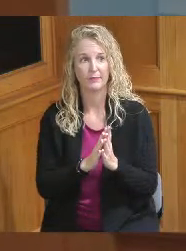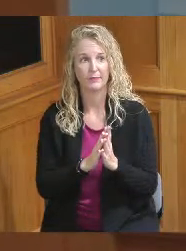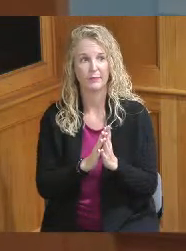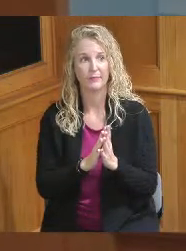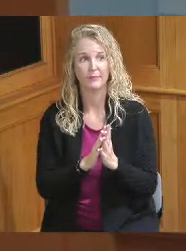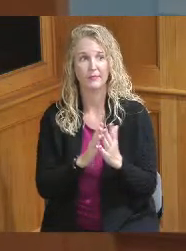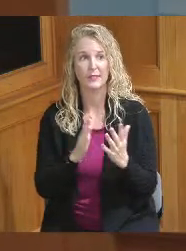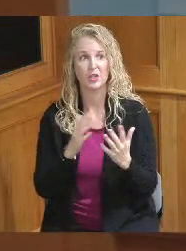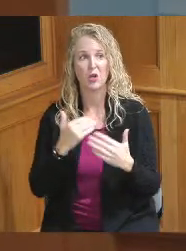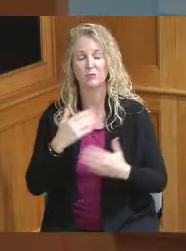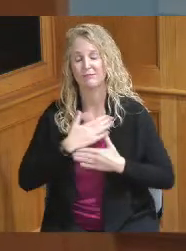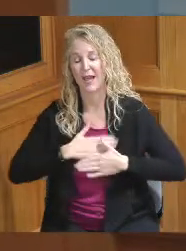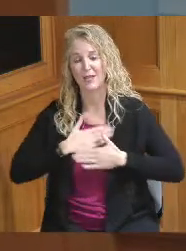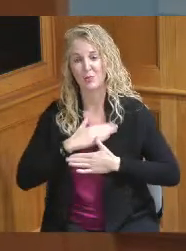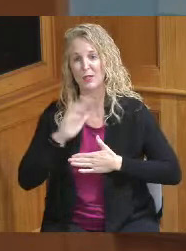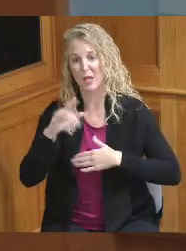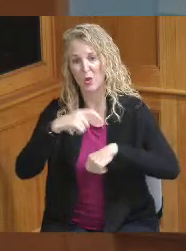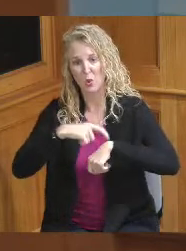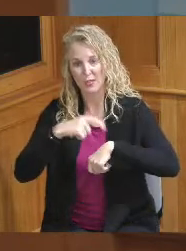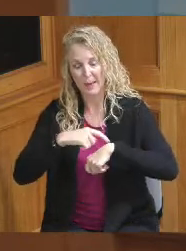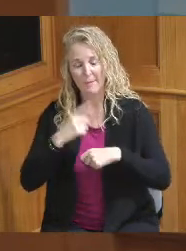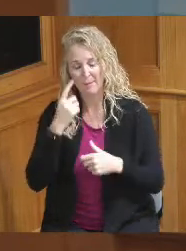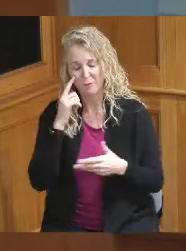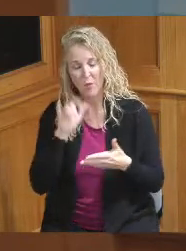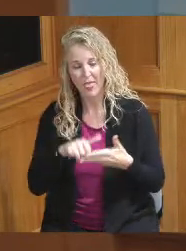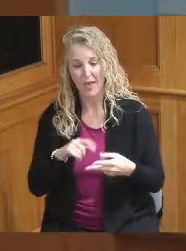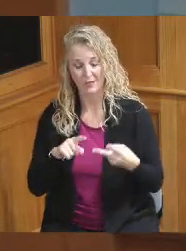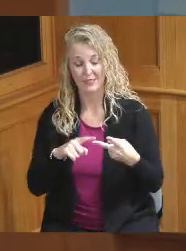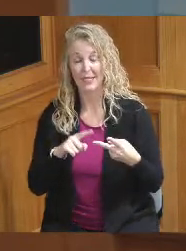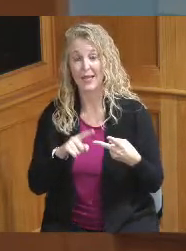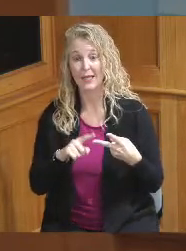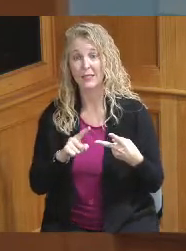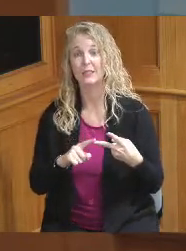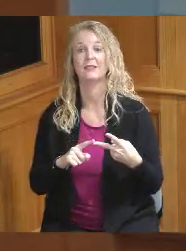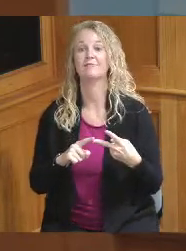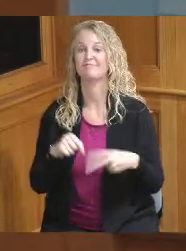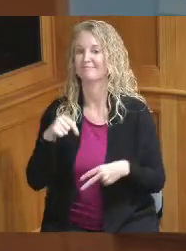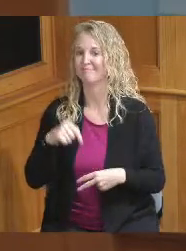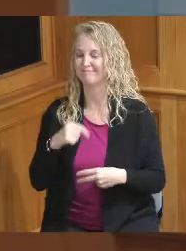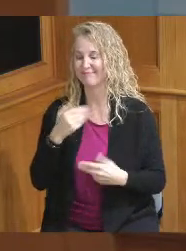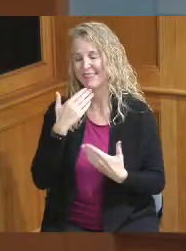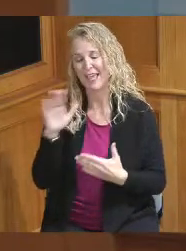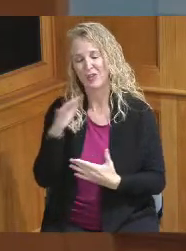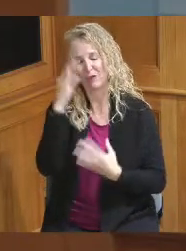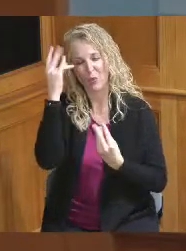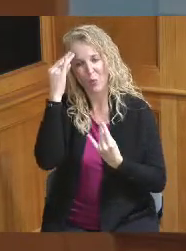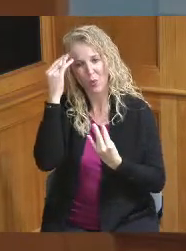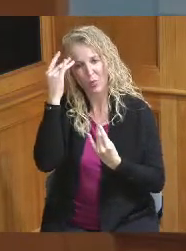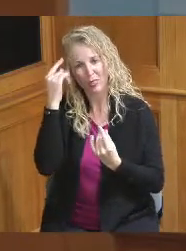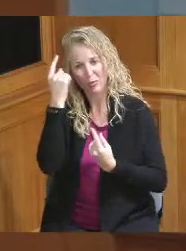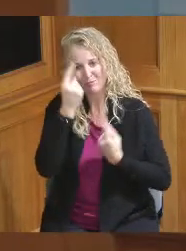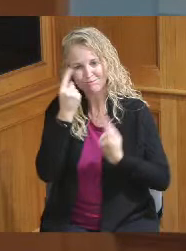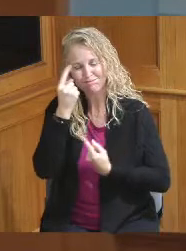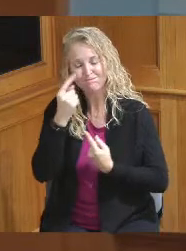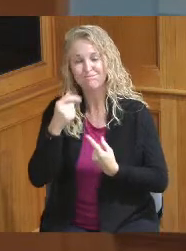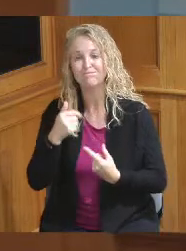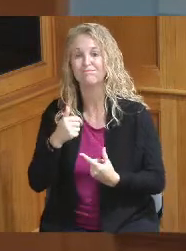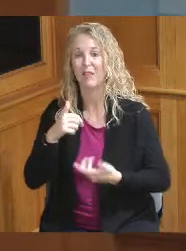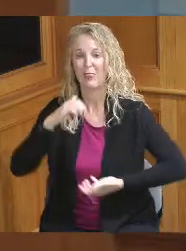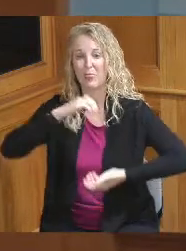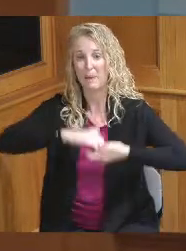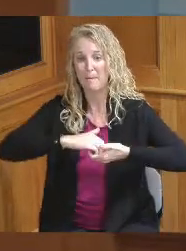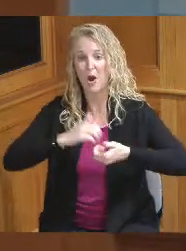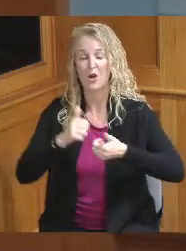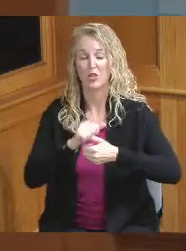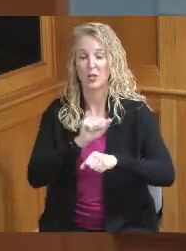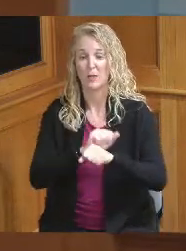end cancer, I appreciate that. So thank you for that. Secondly, thank you for this consideration as well. So I'm thankful for the partnership with the